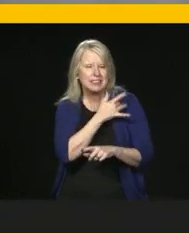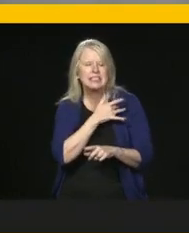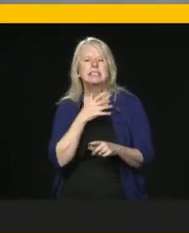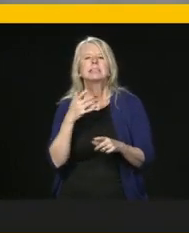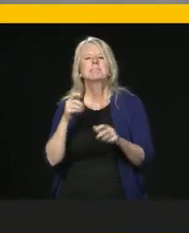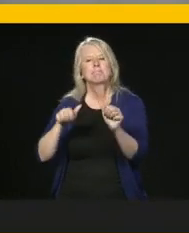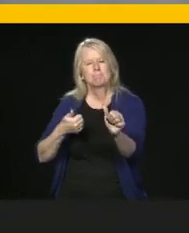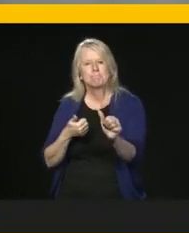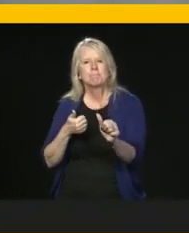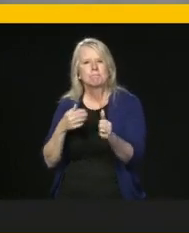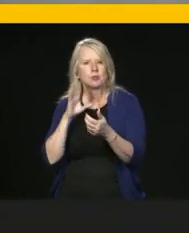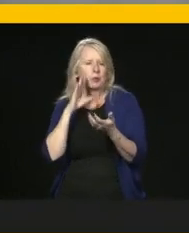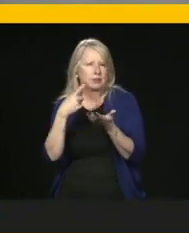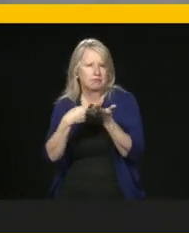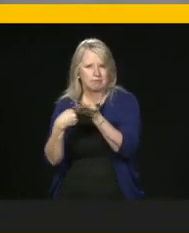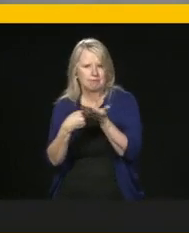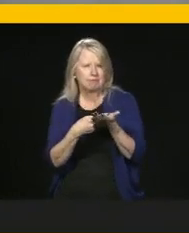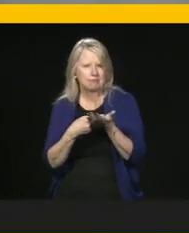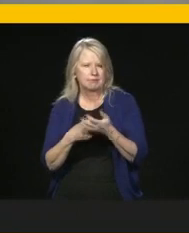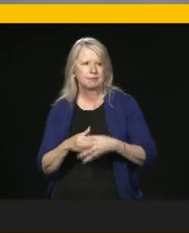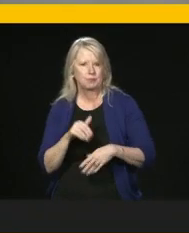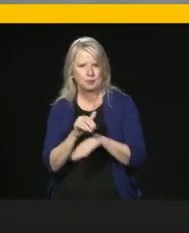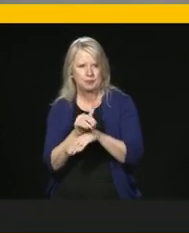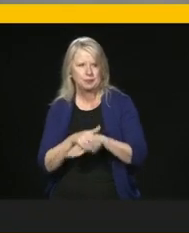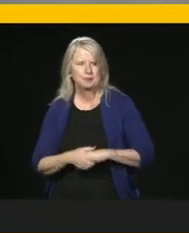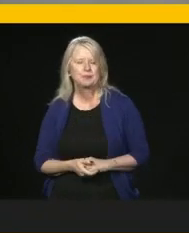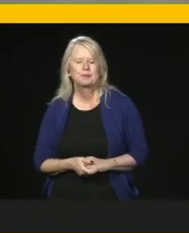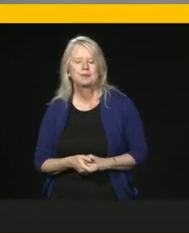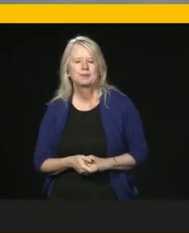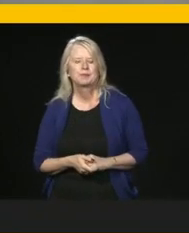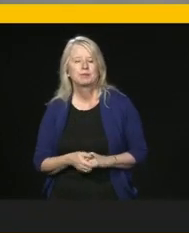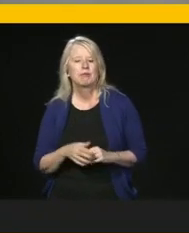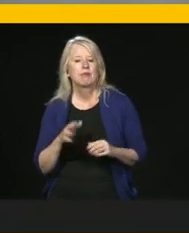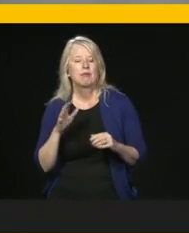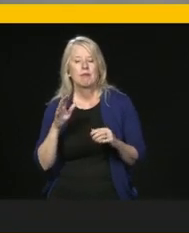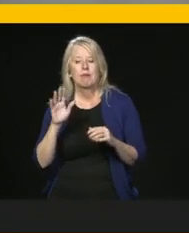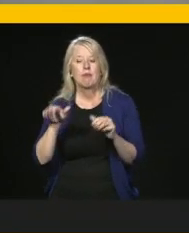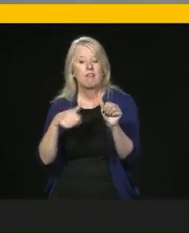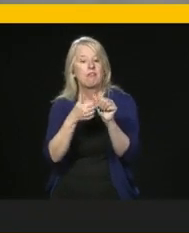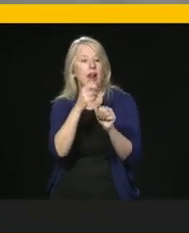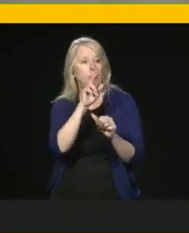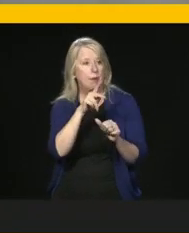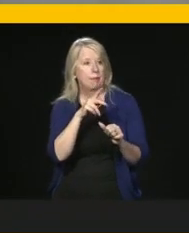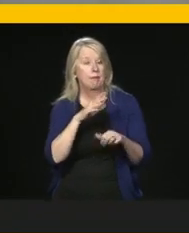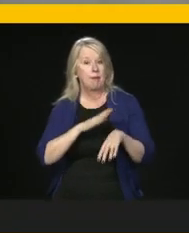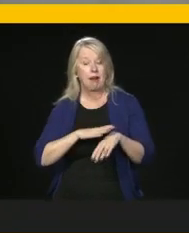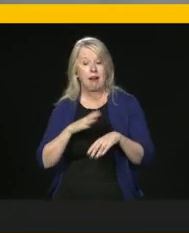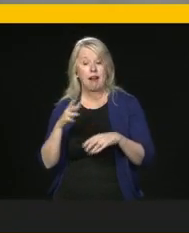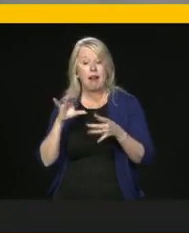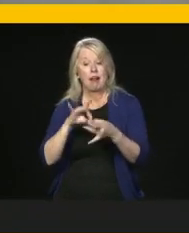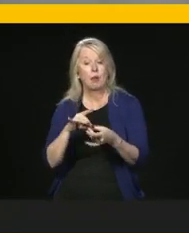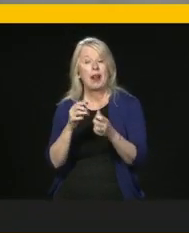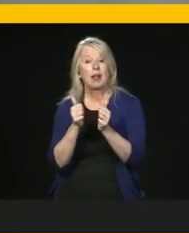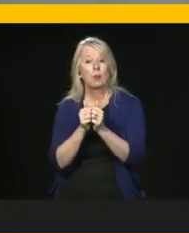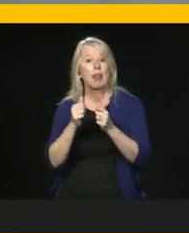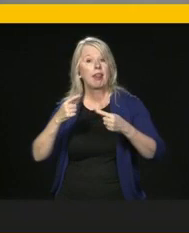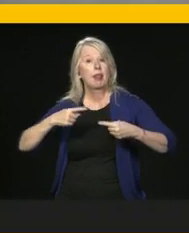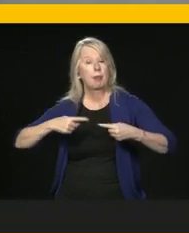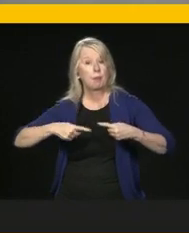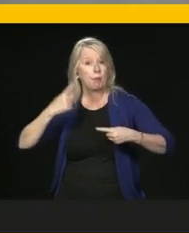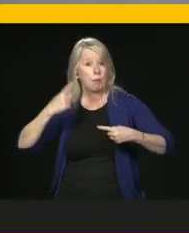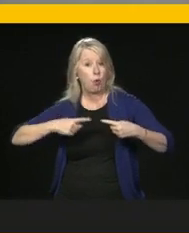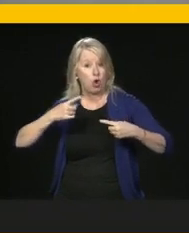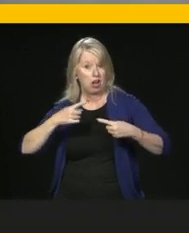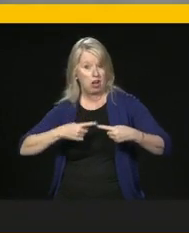One follow up. And one follow up on the border. Have you seen, as the new restrictions on the